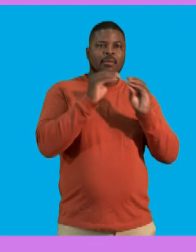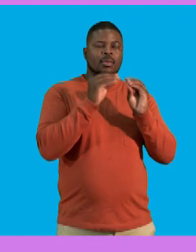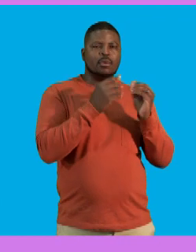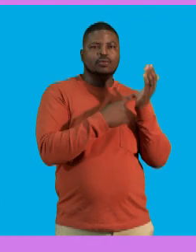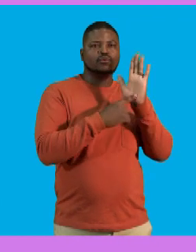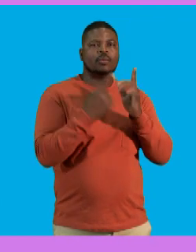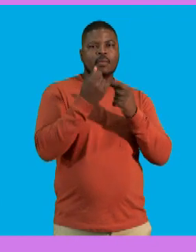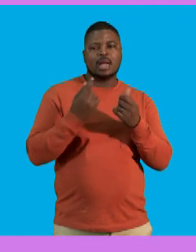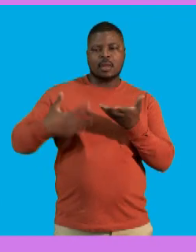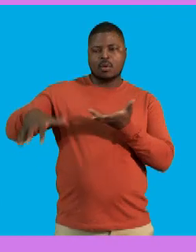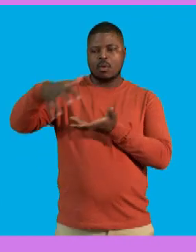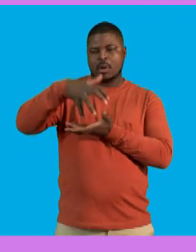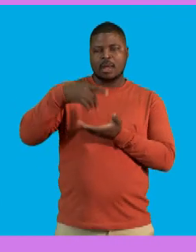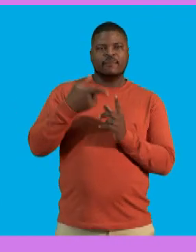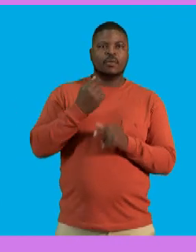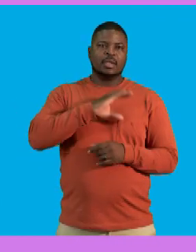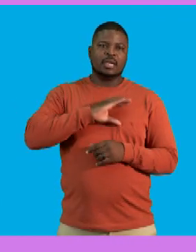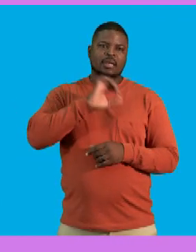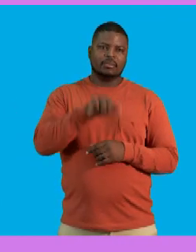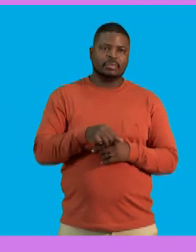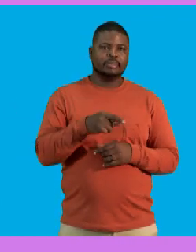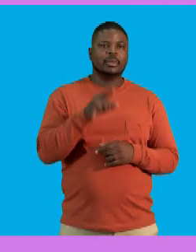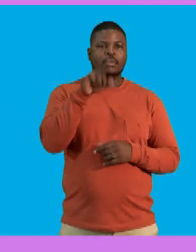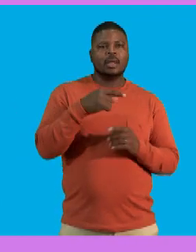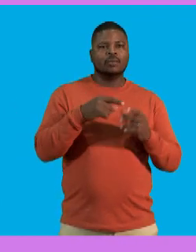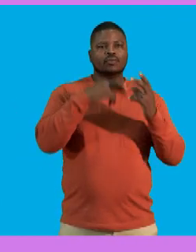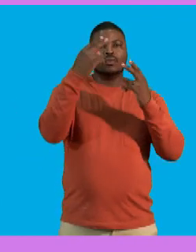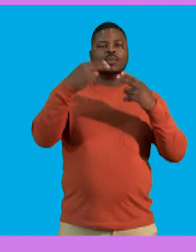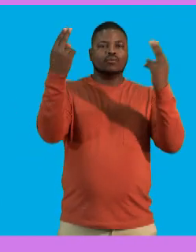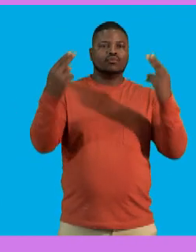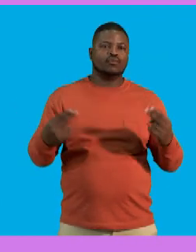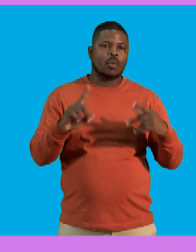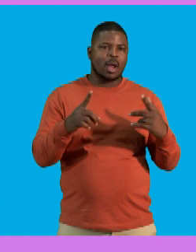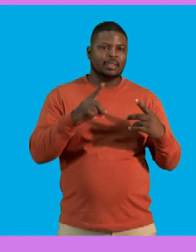amounts that he's collected in that particular hour. Draw a frequency table